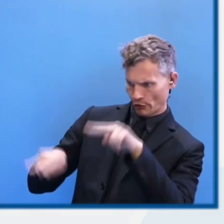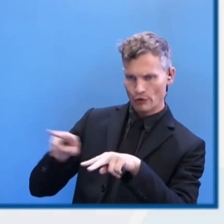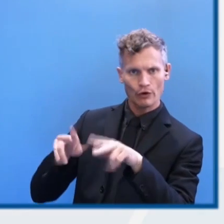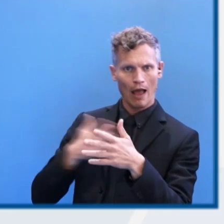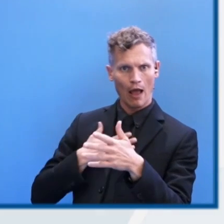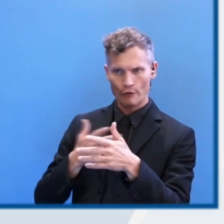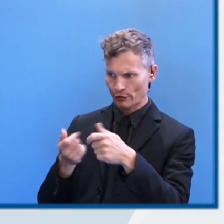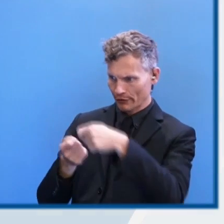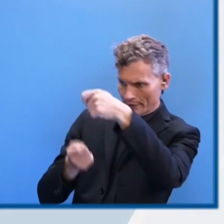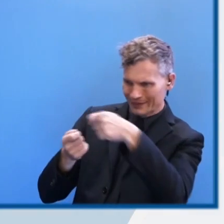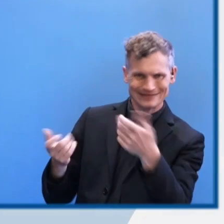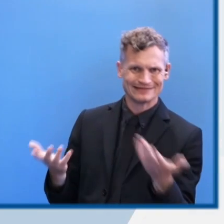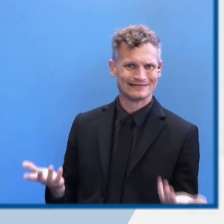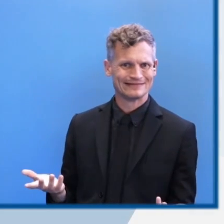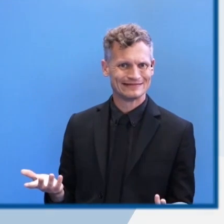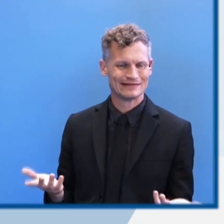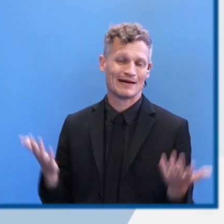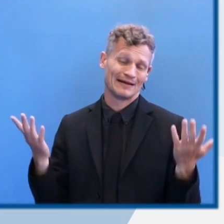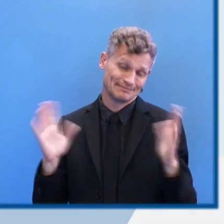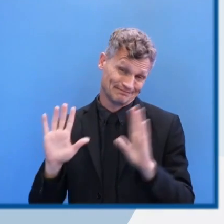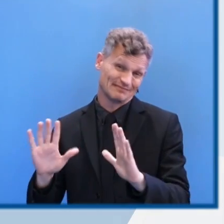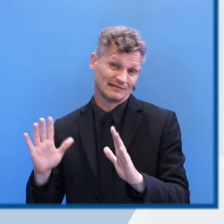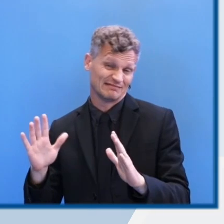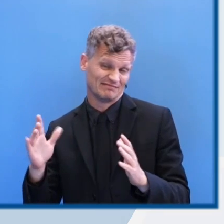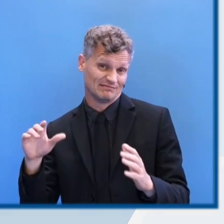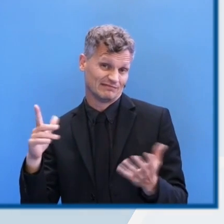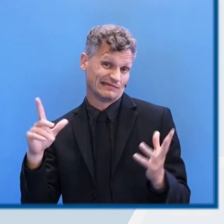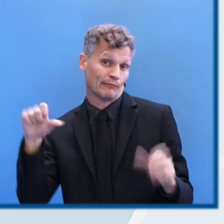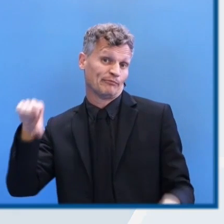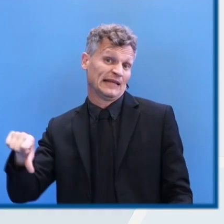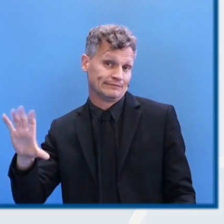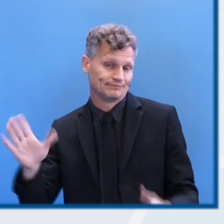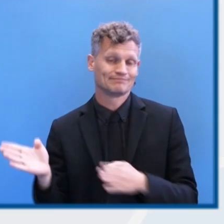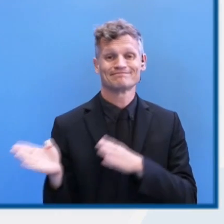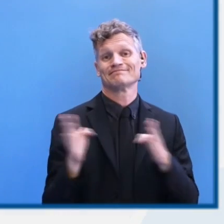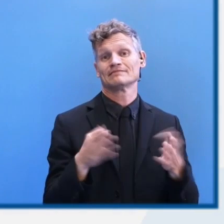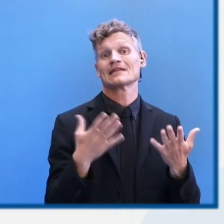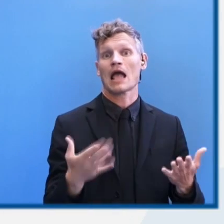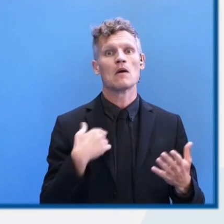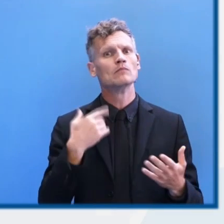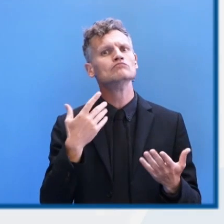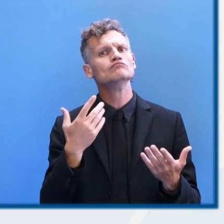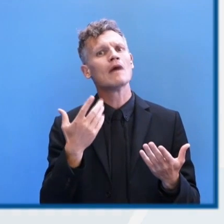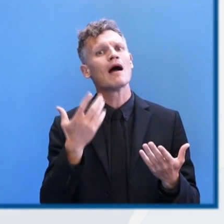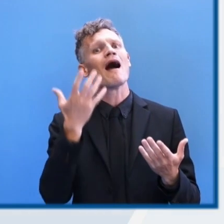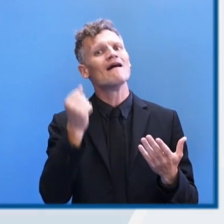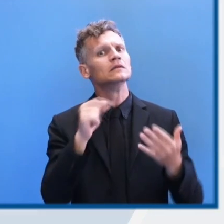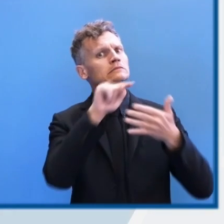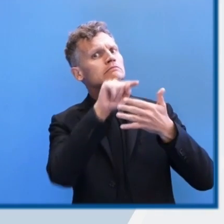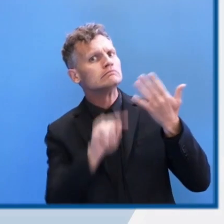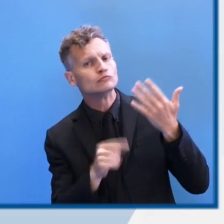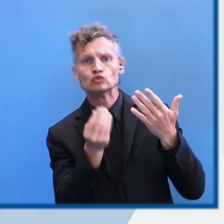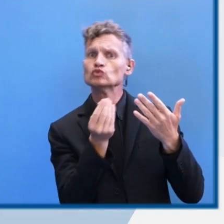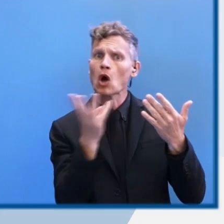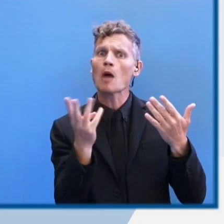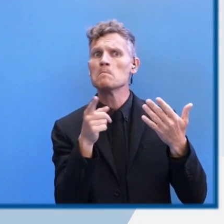go into opportunities we have. And you see that we have recently, say,